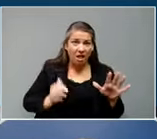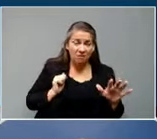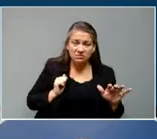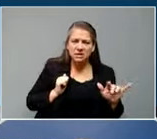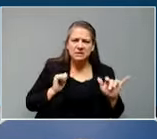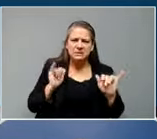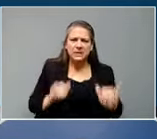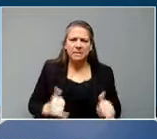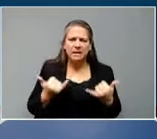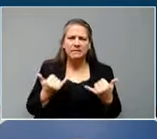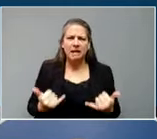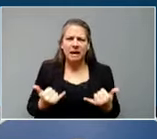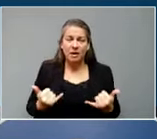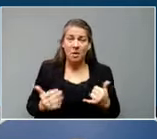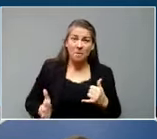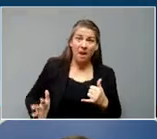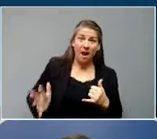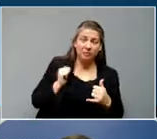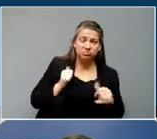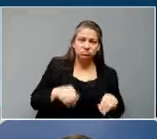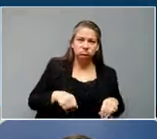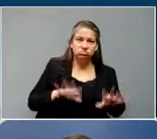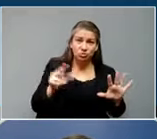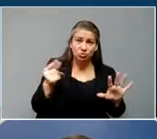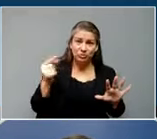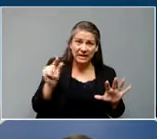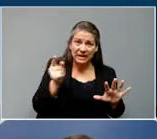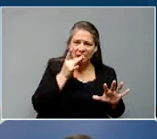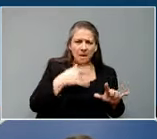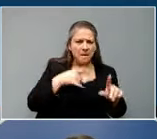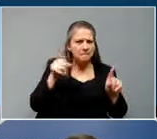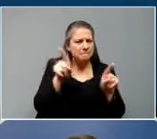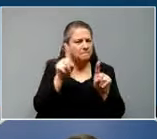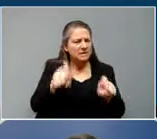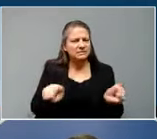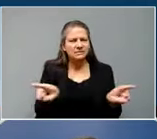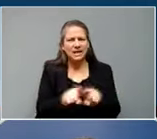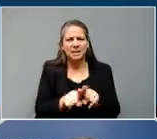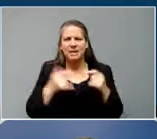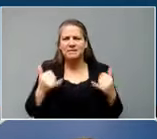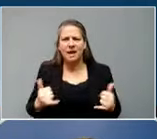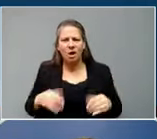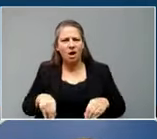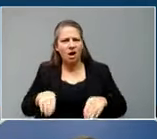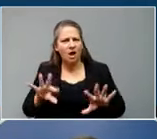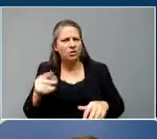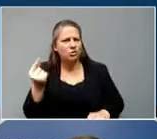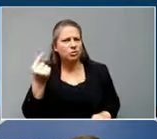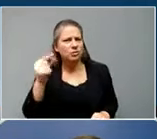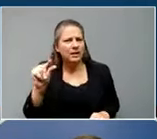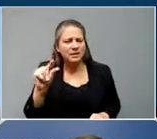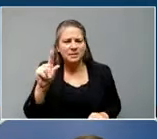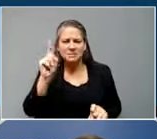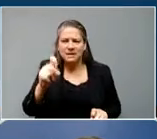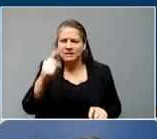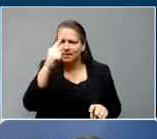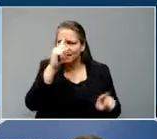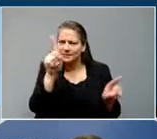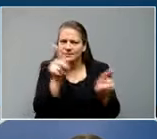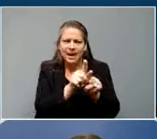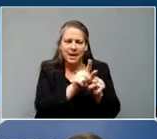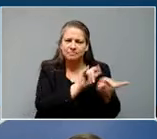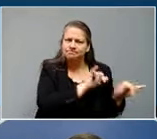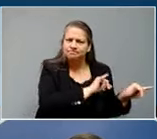on. You know, when we look back on our fight against this virus, we're going to